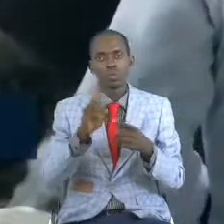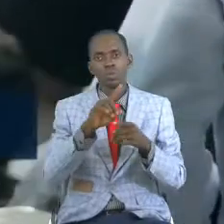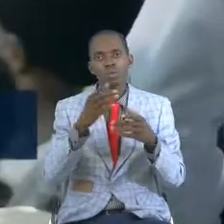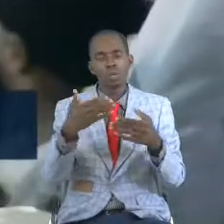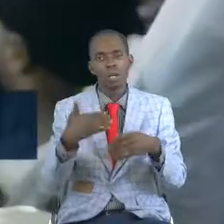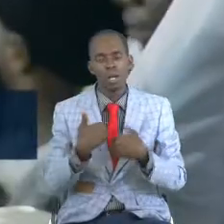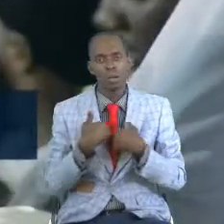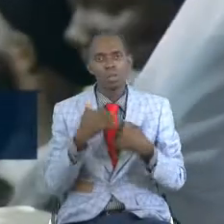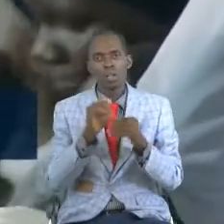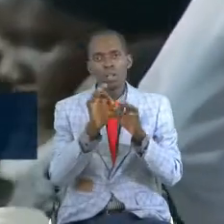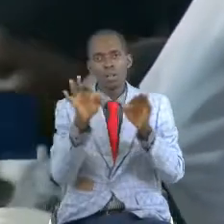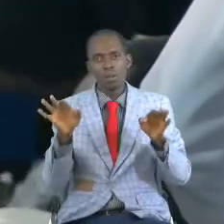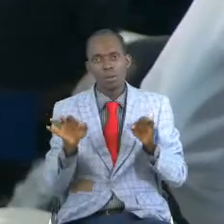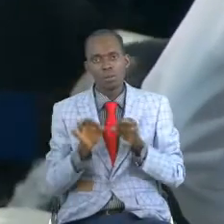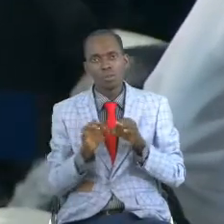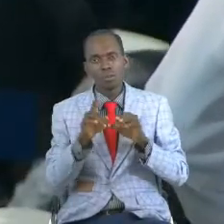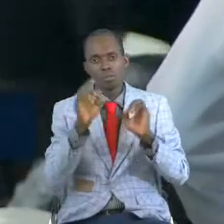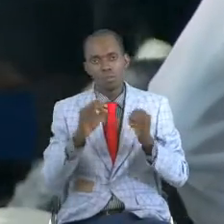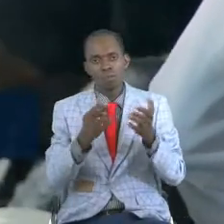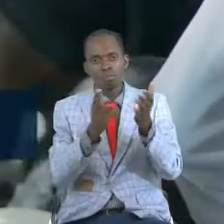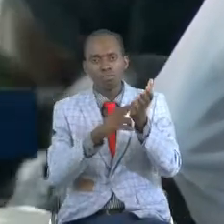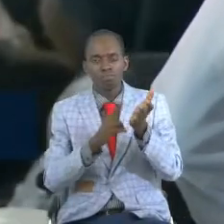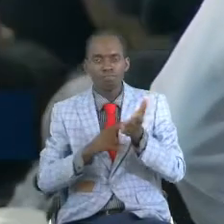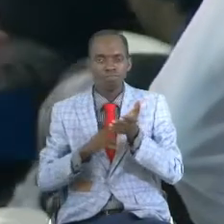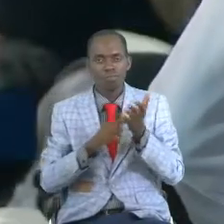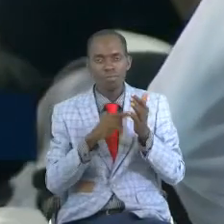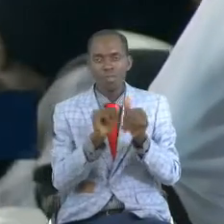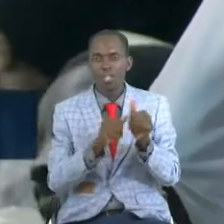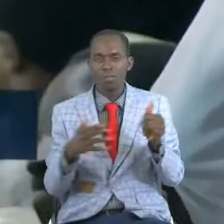Our Father in the Lord would like to hear from you.